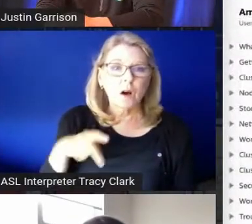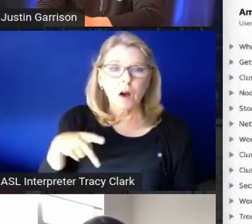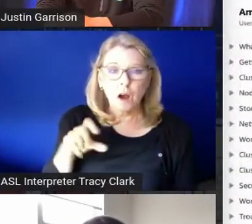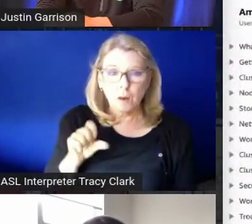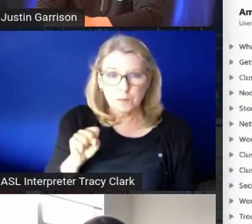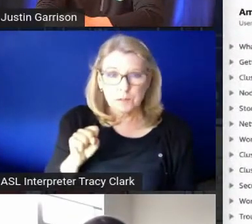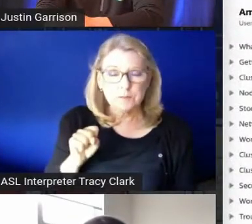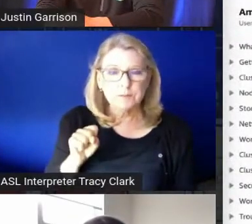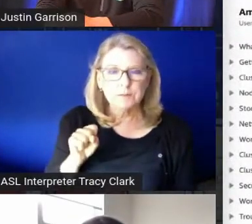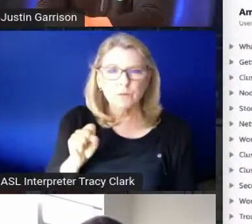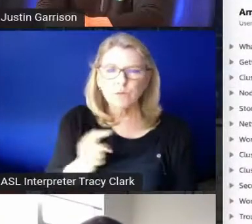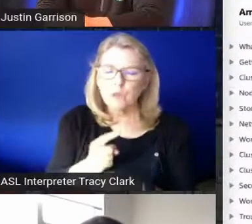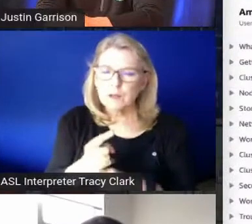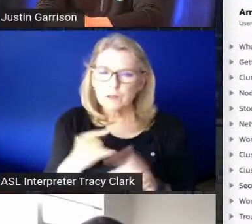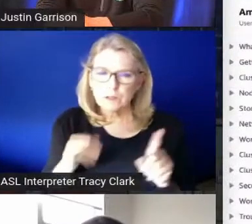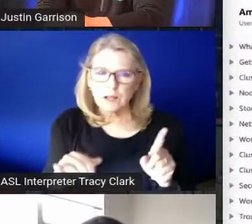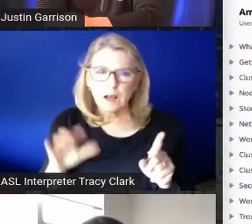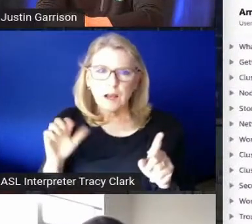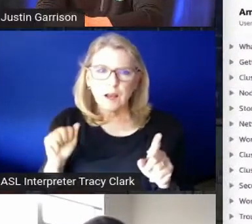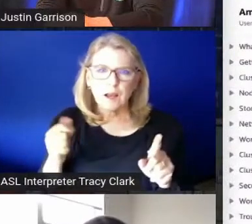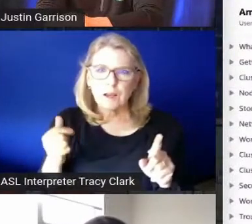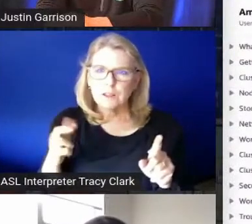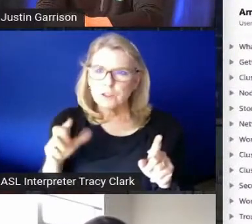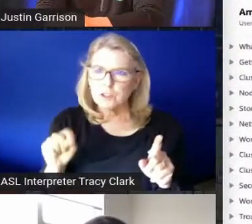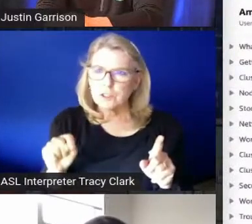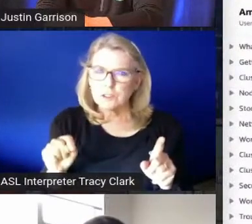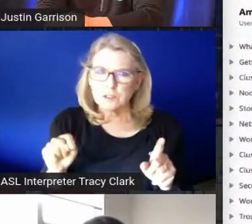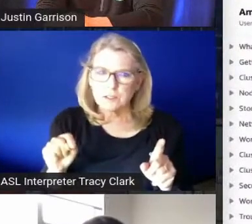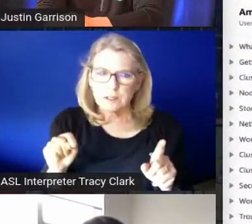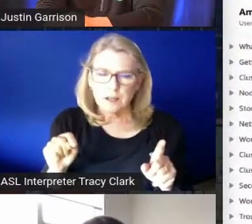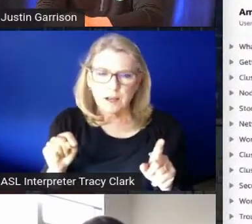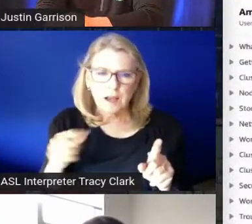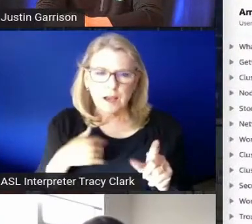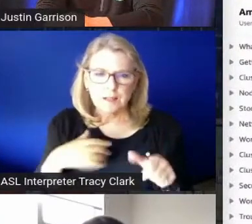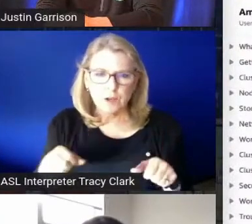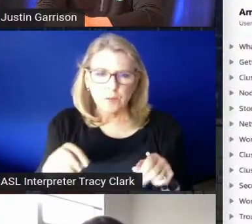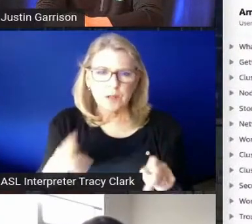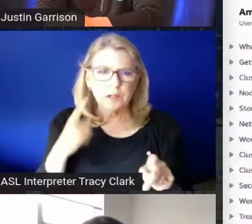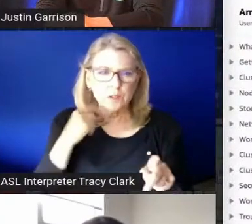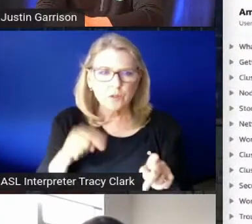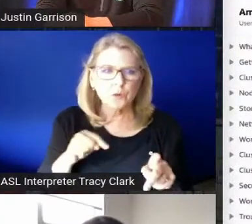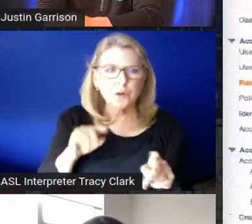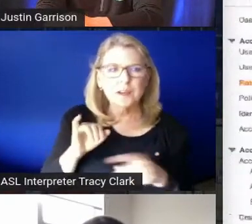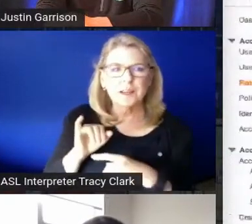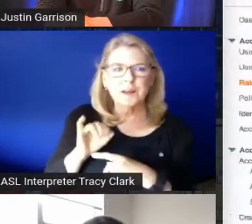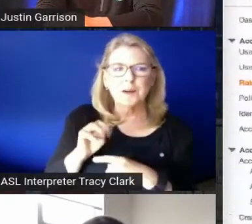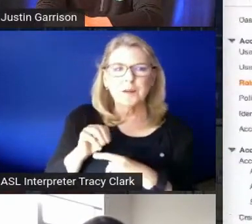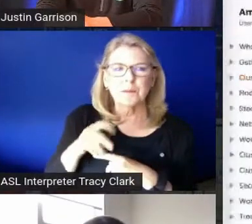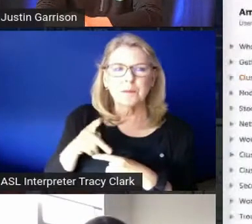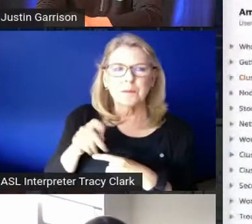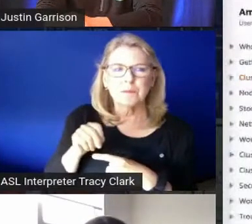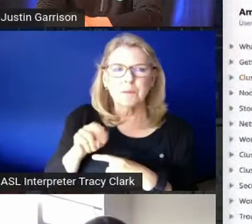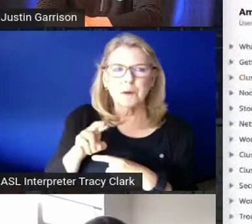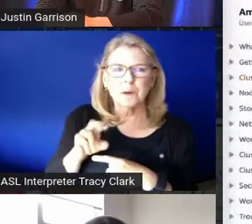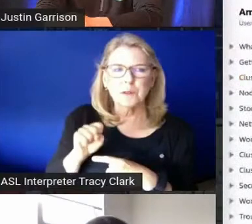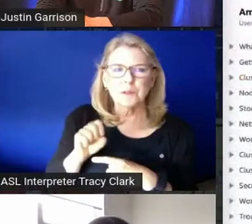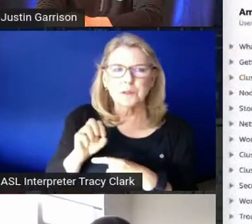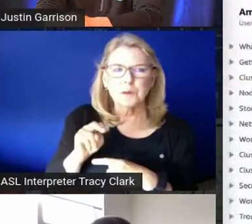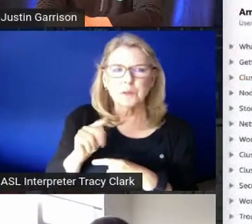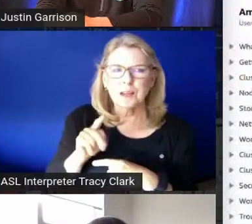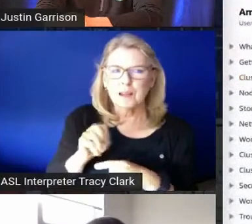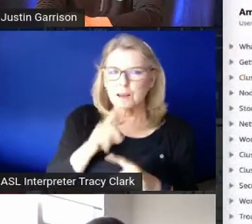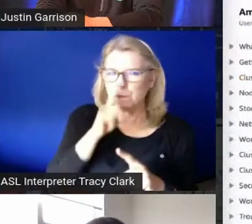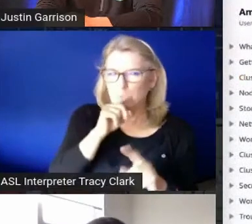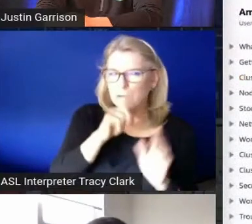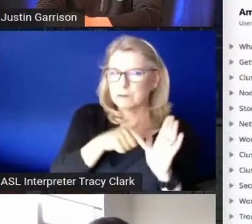the agent has enough permissions to impersonate the user. However, you need to make sure your user have the permissions you want to